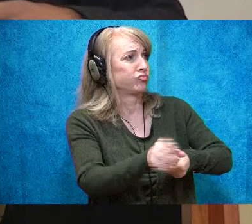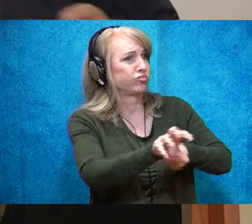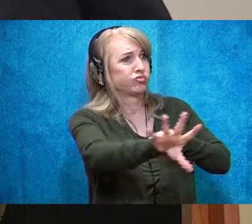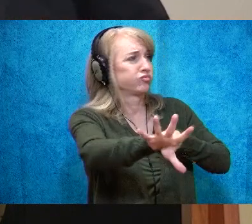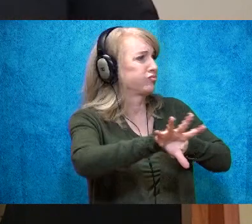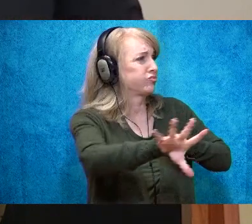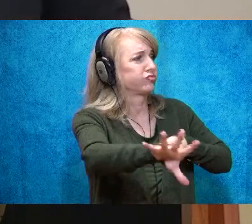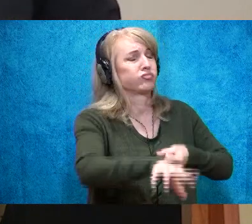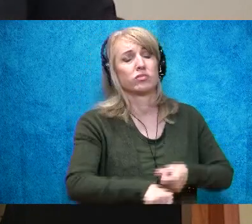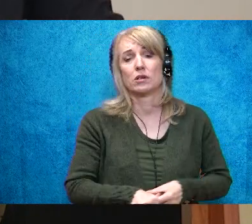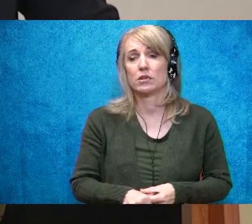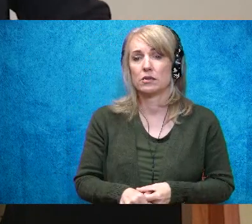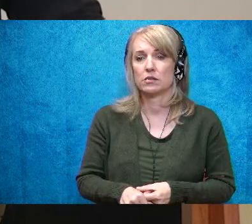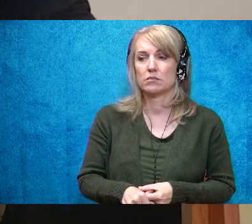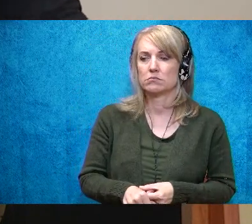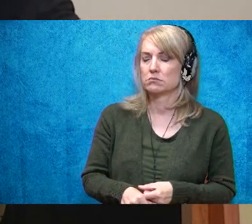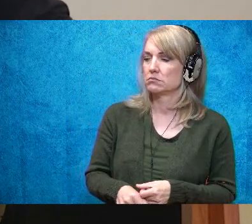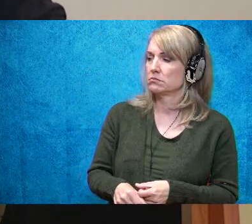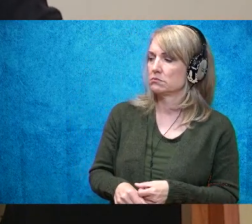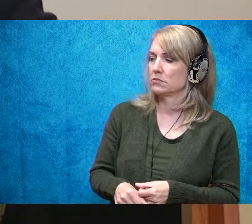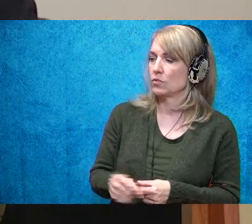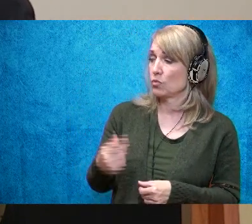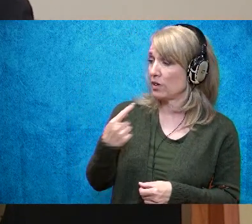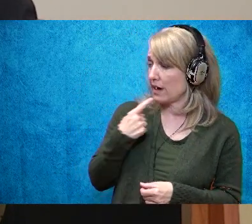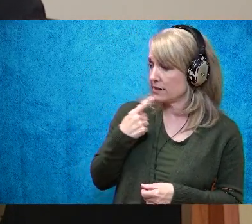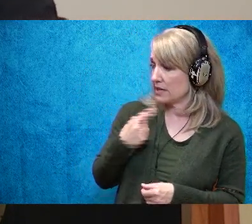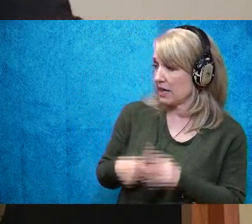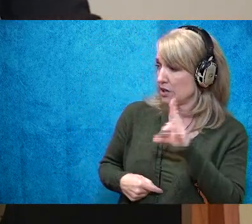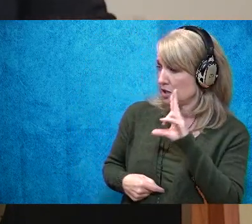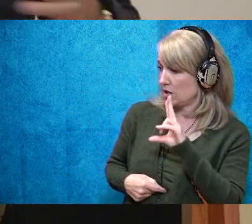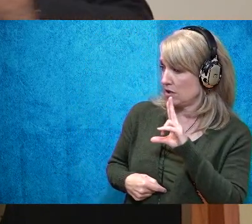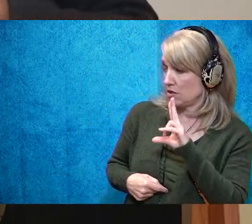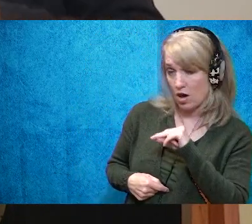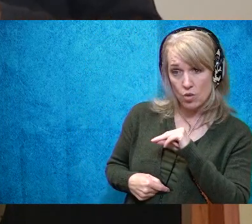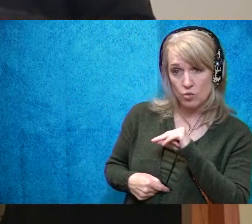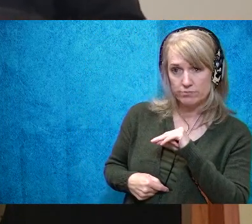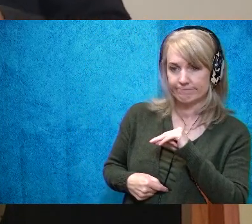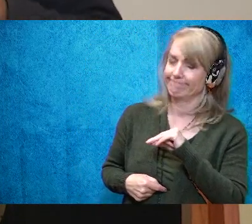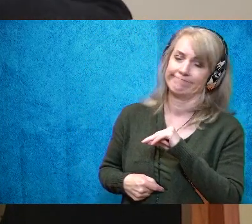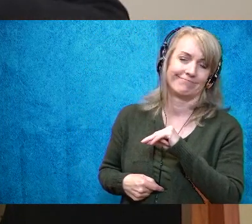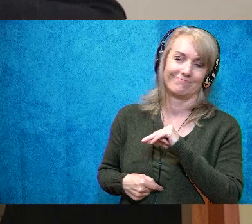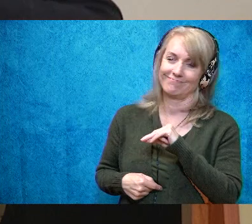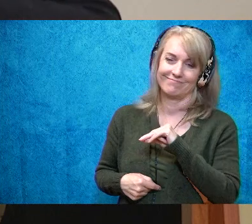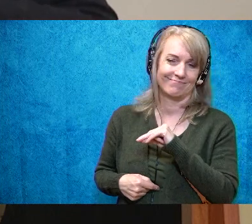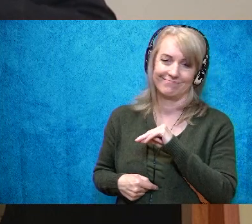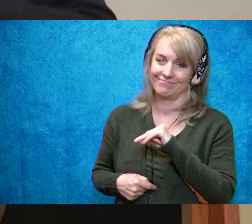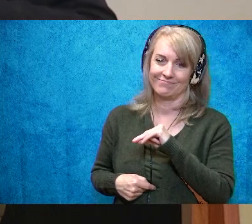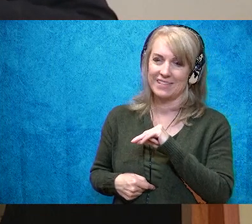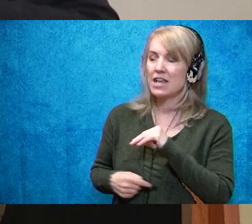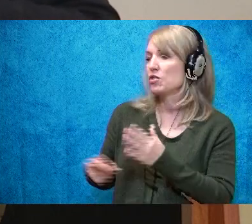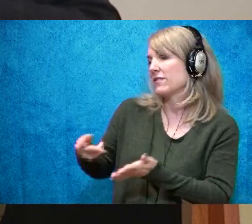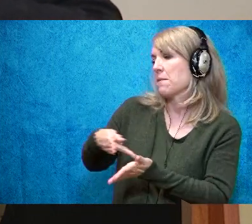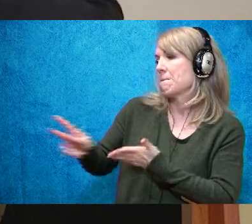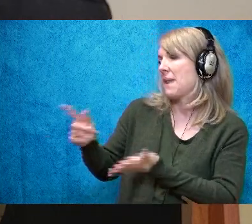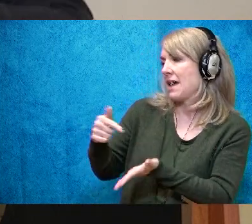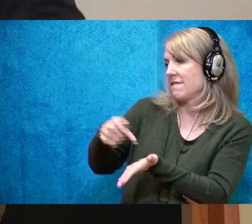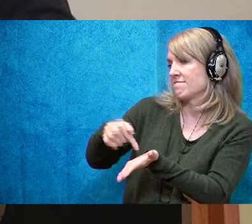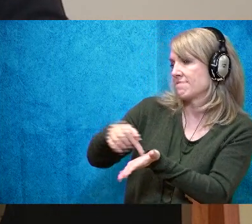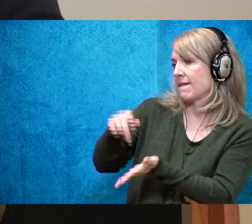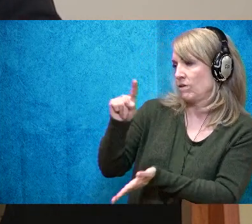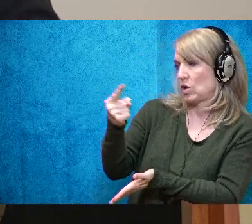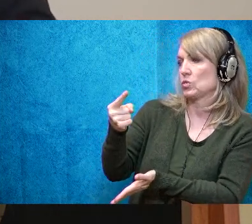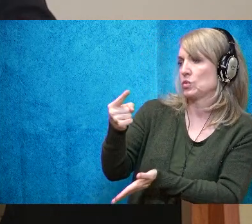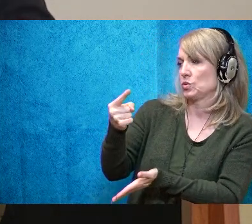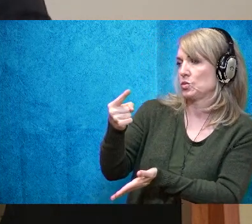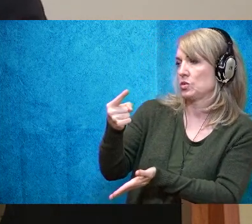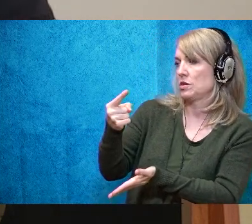would you say to them, no, pay me the money to rent it. That way I know that if you damage it, I've got money to go buy another one, and then you